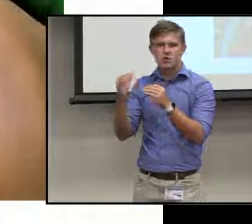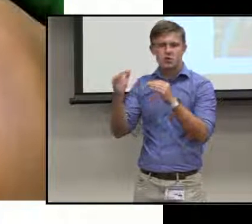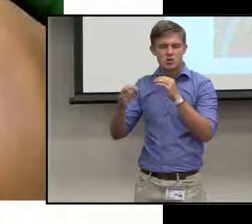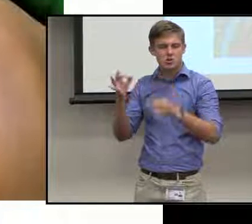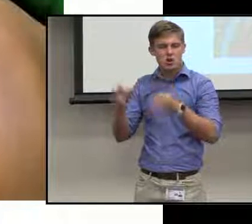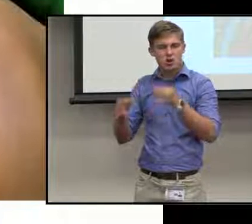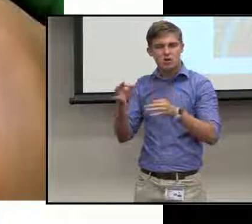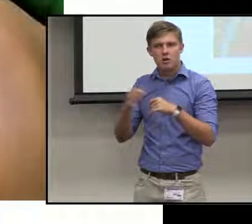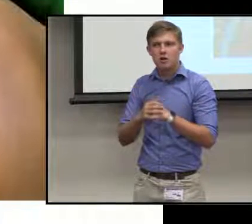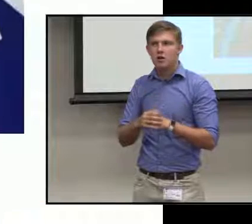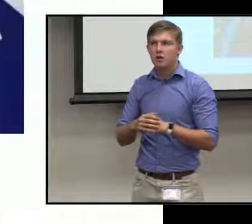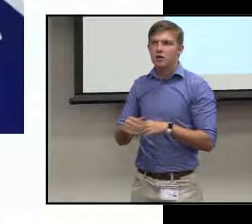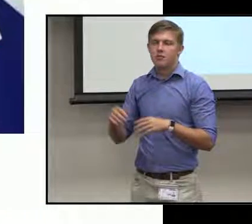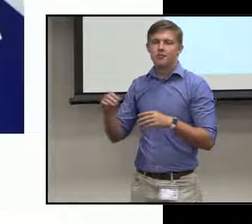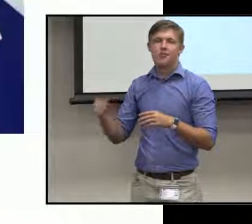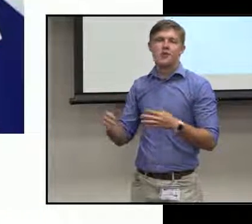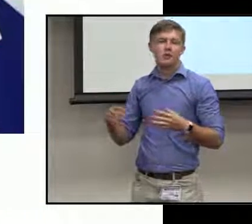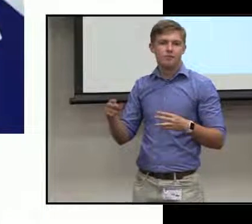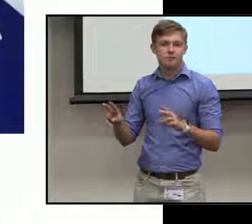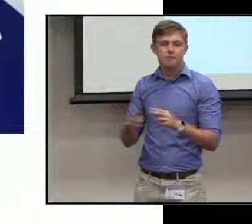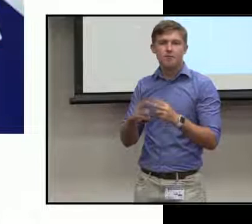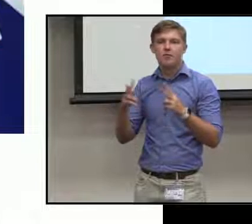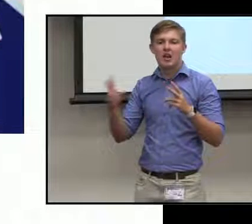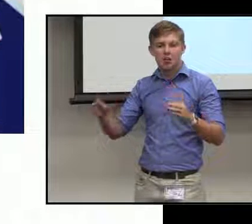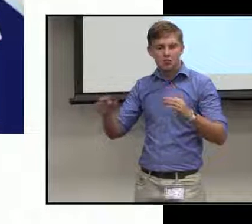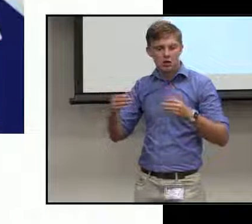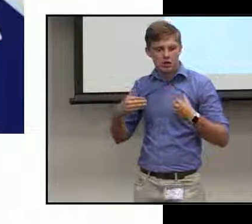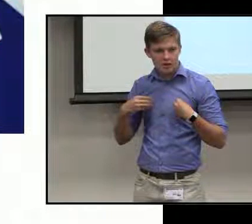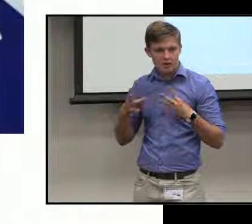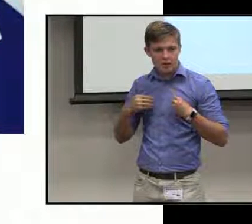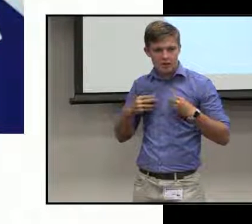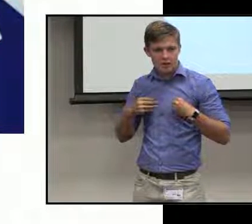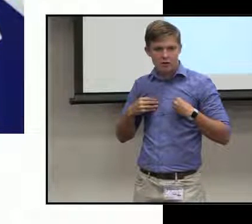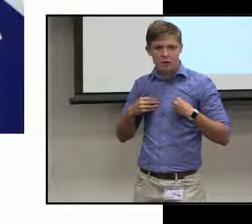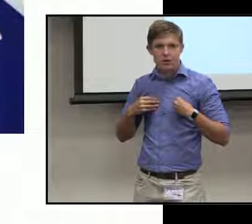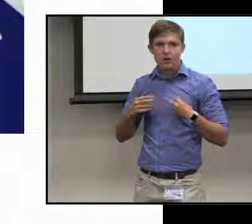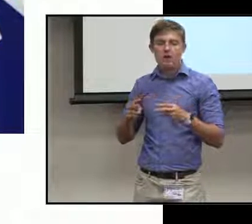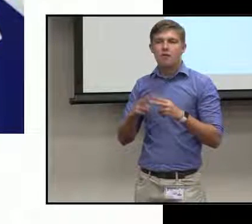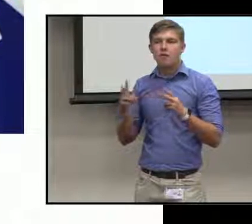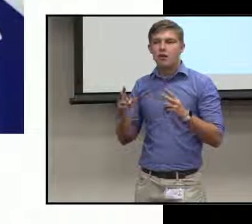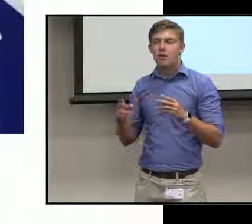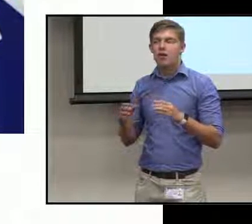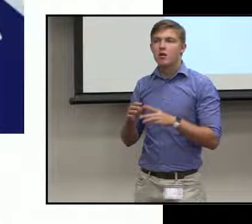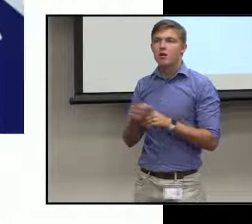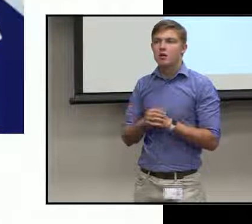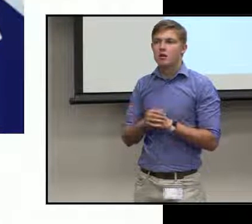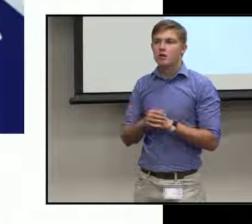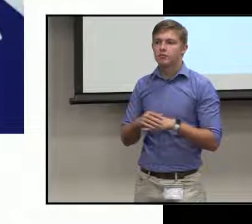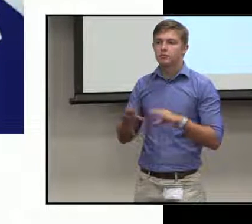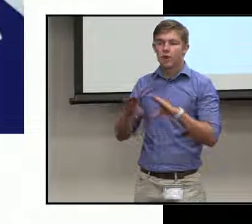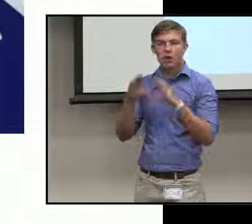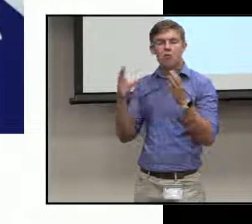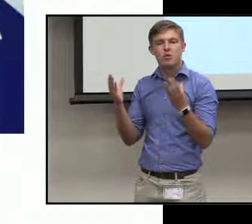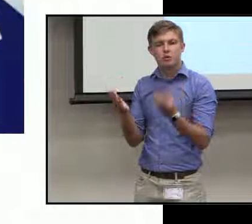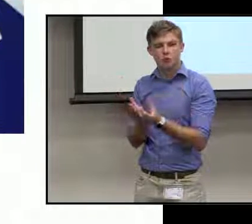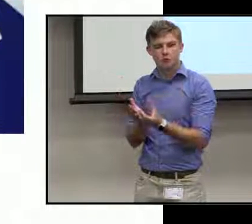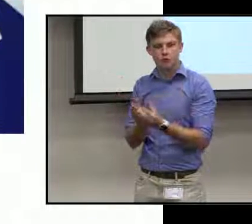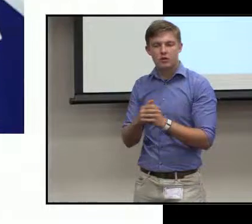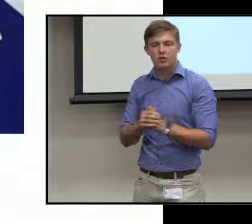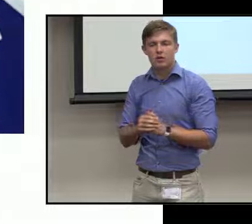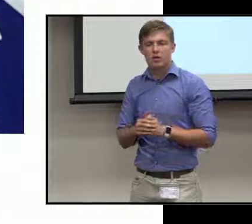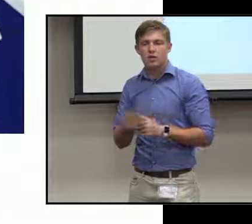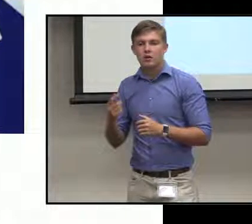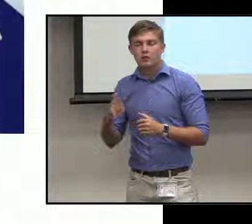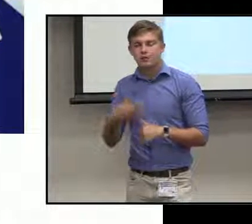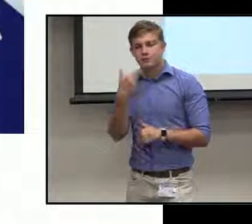I'm not sure I could argue with that. They are very communal. This is Jacinda Ardern, their prime